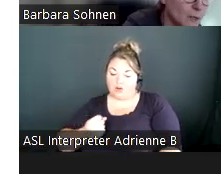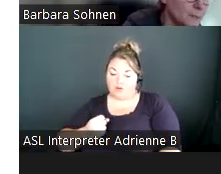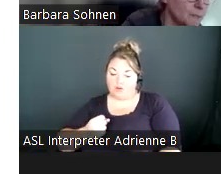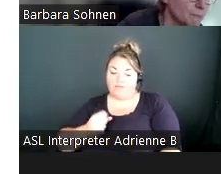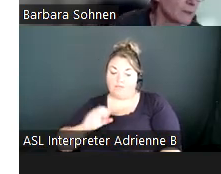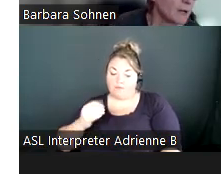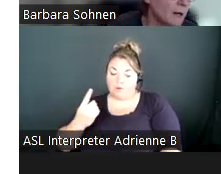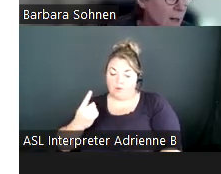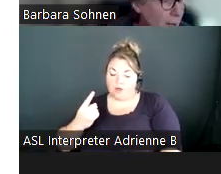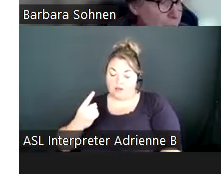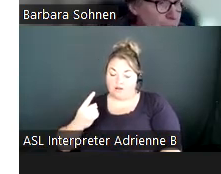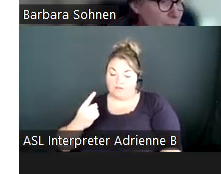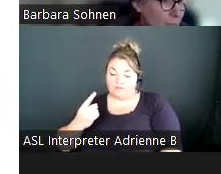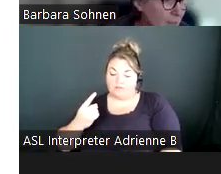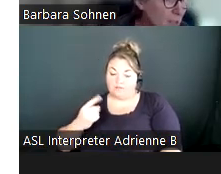Number one,